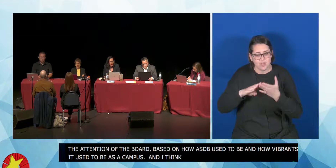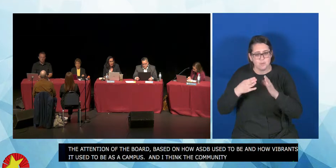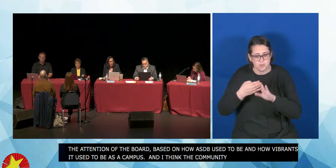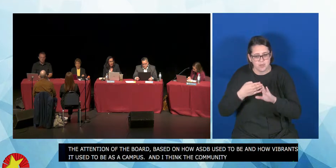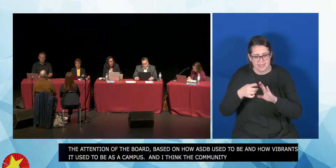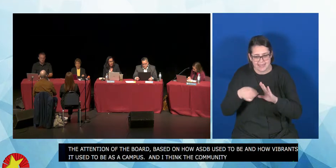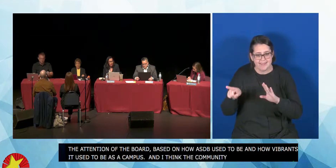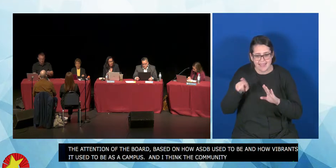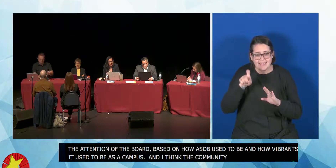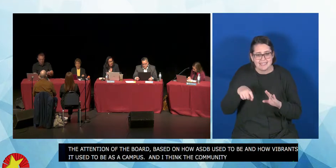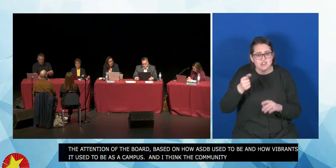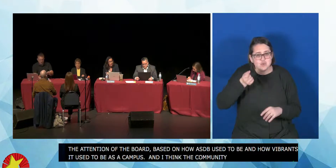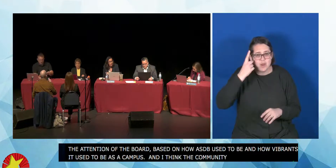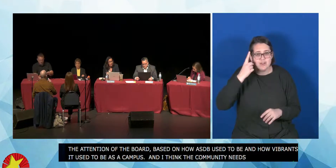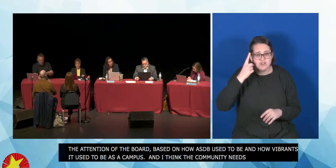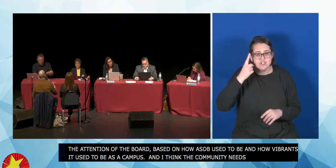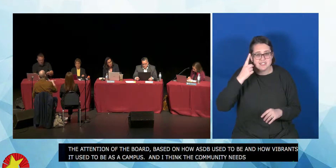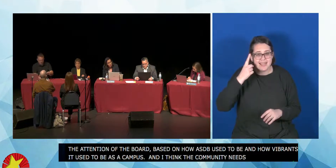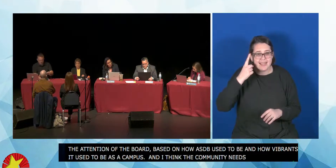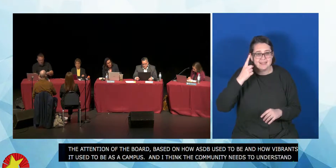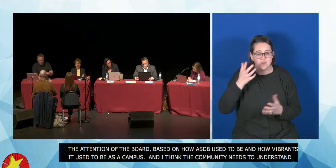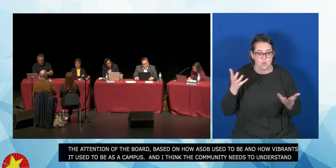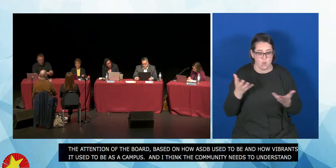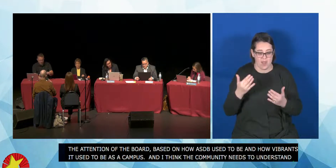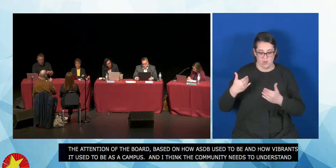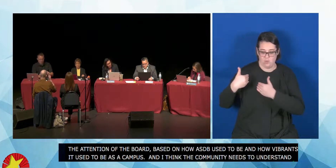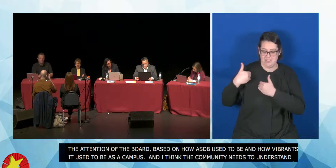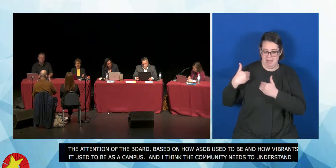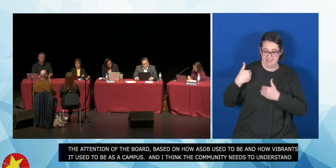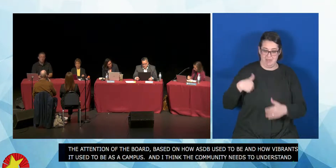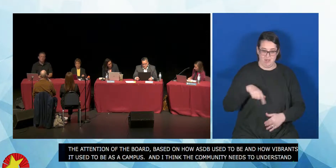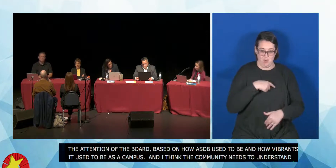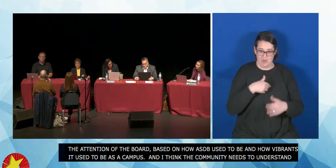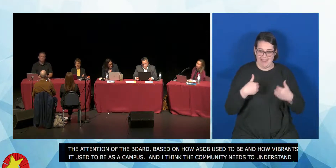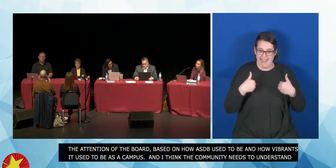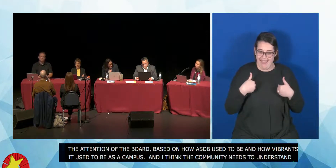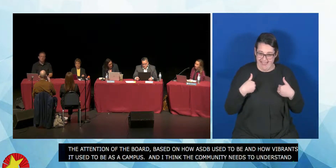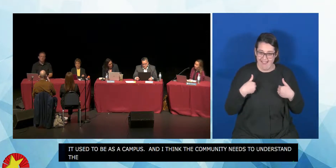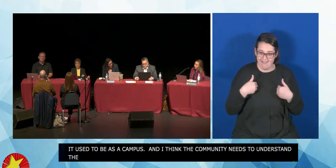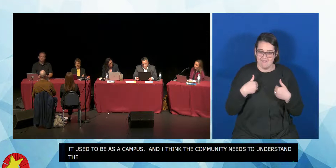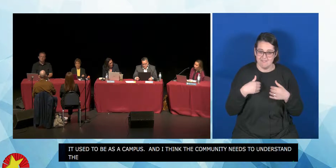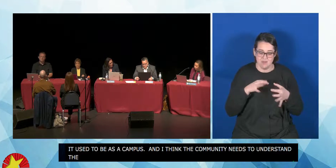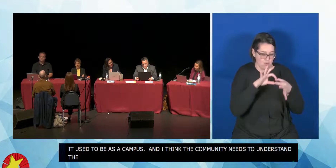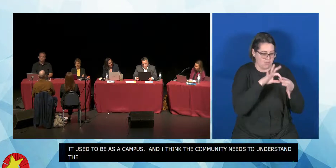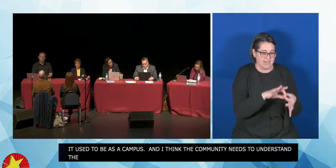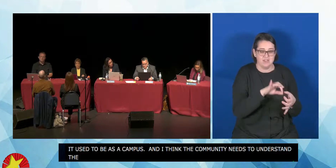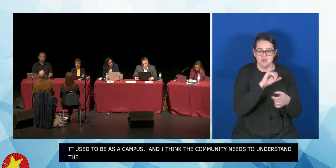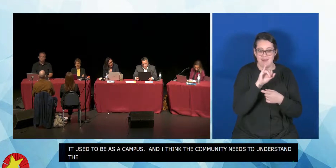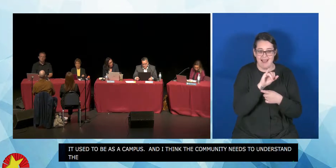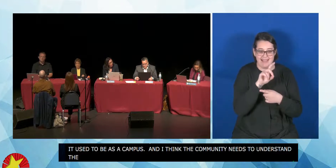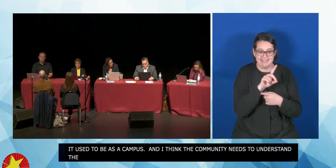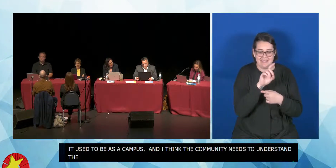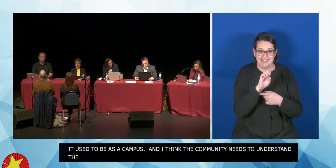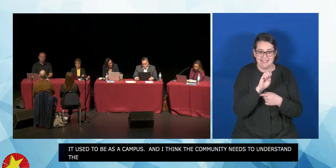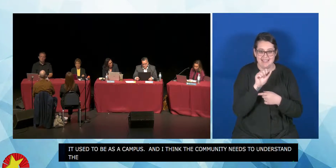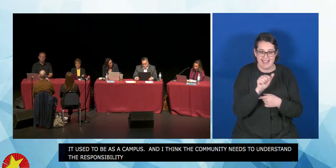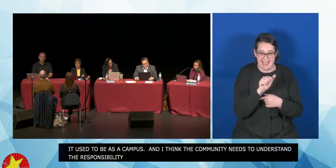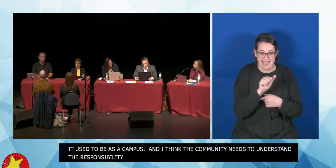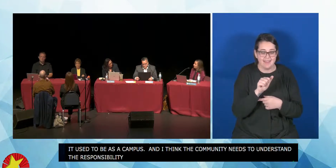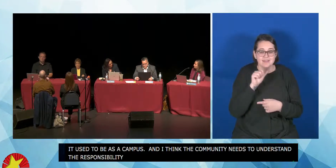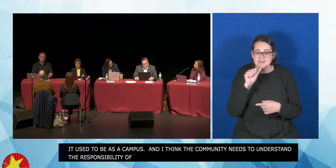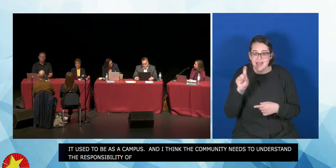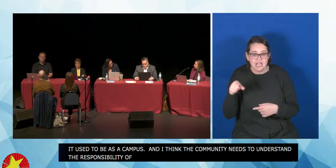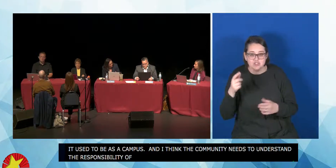understand the responsibility of ASDB under IDEA, as opposed to how it might have